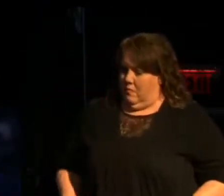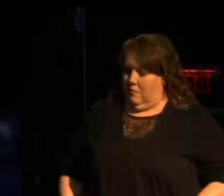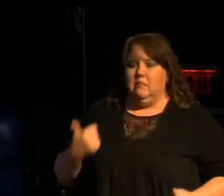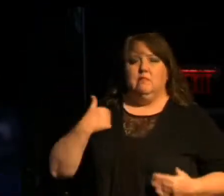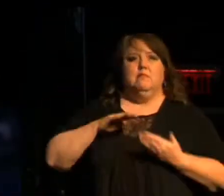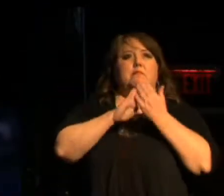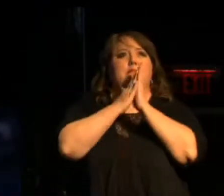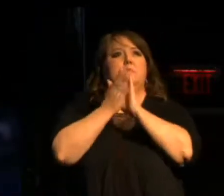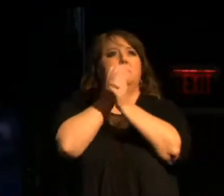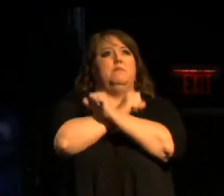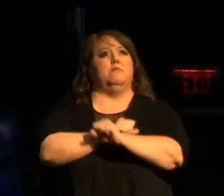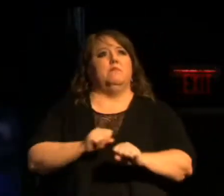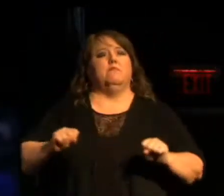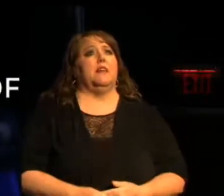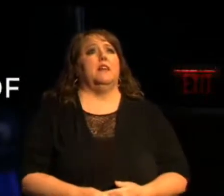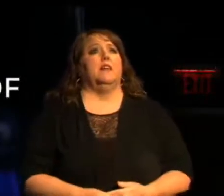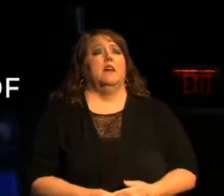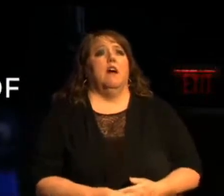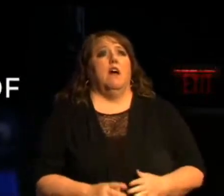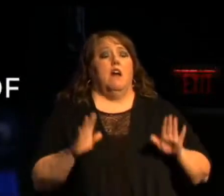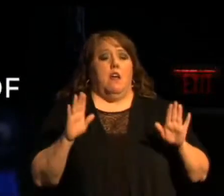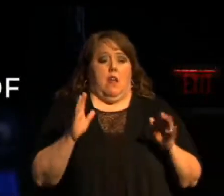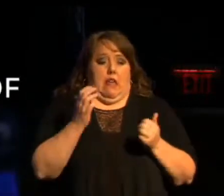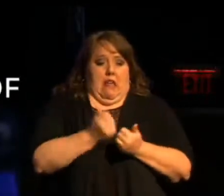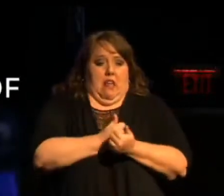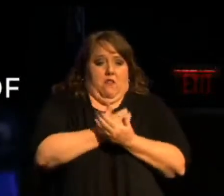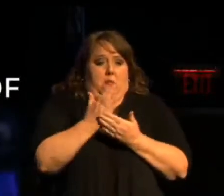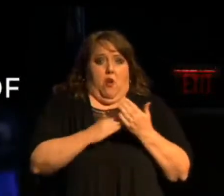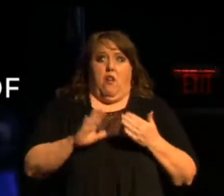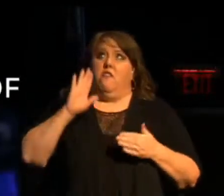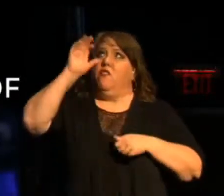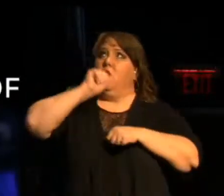And as you speak,